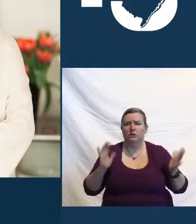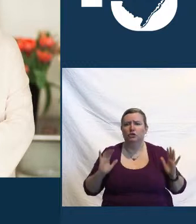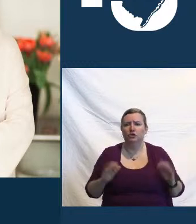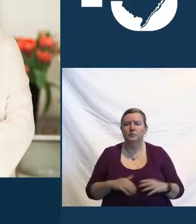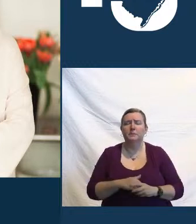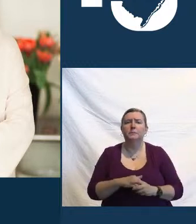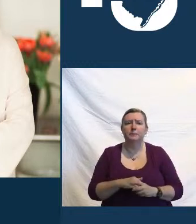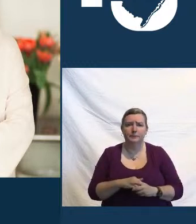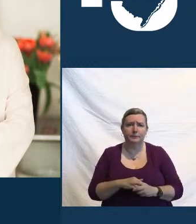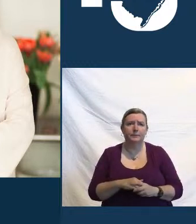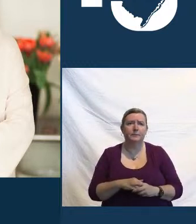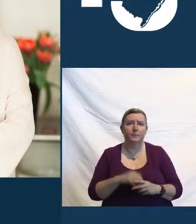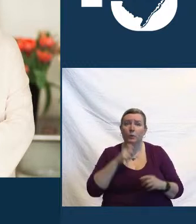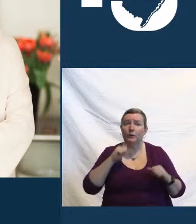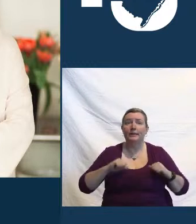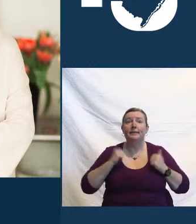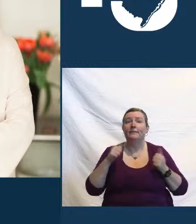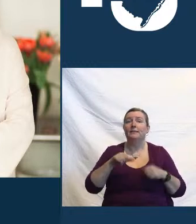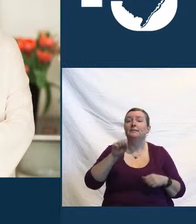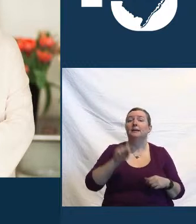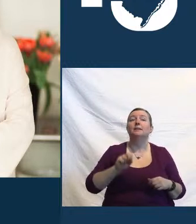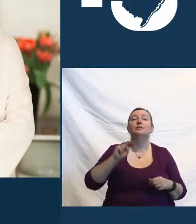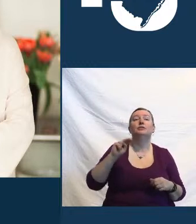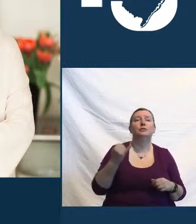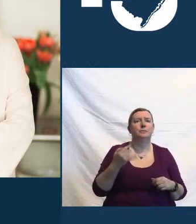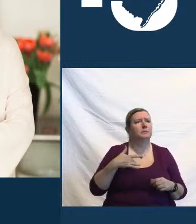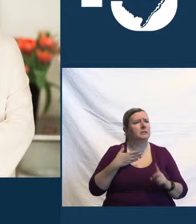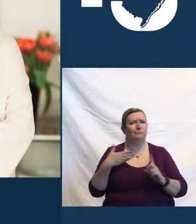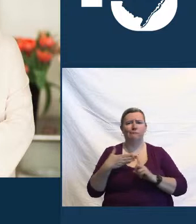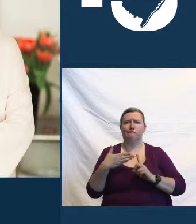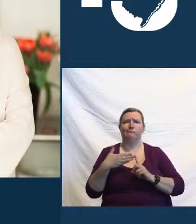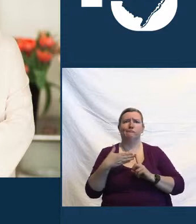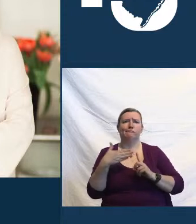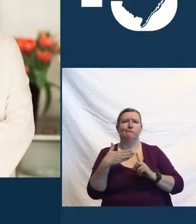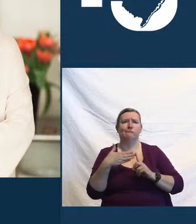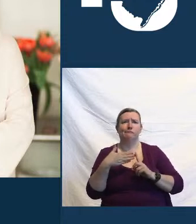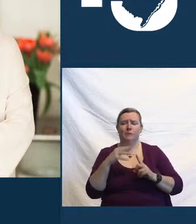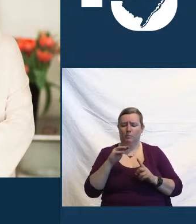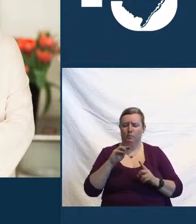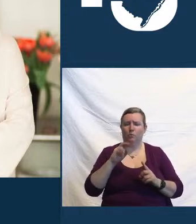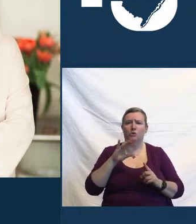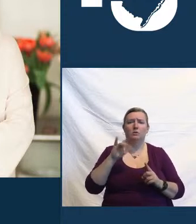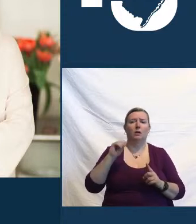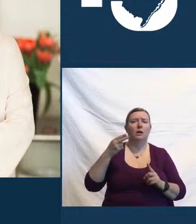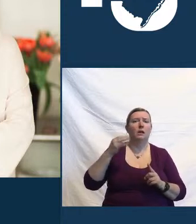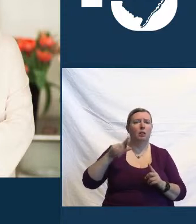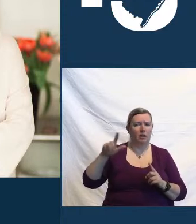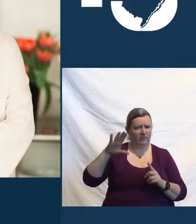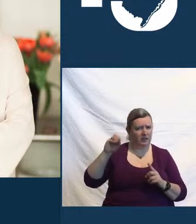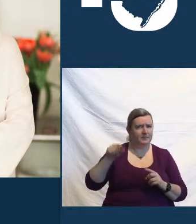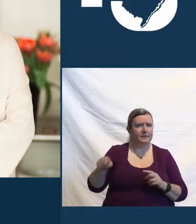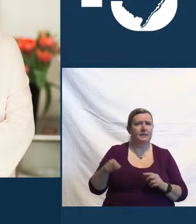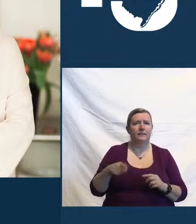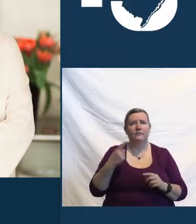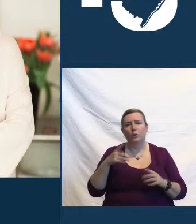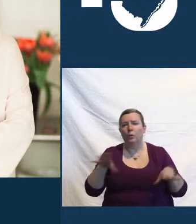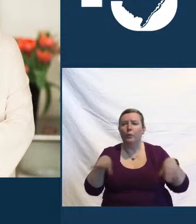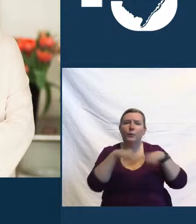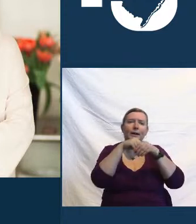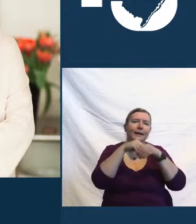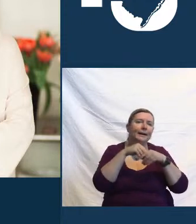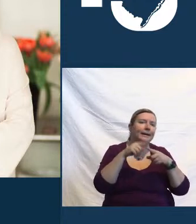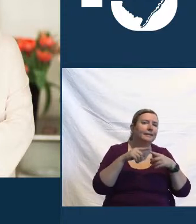Hill Floral Company has been the go-to for weddings and special events, but the pandemic threatened the store as it postponed